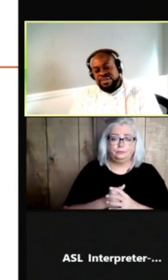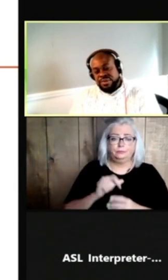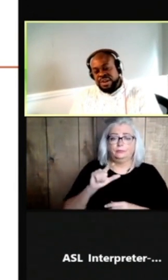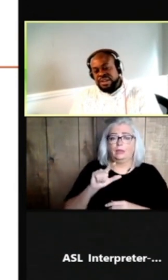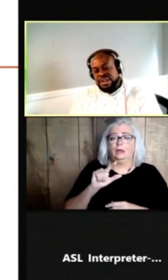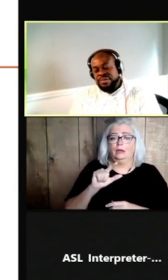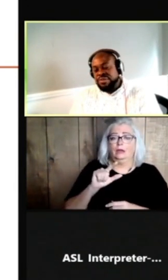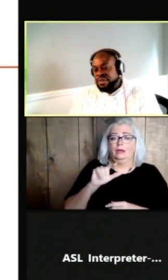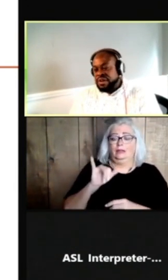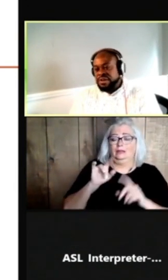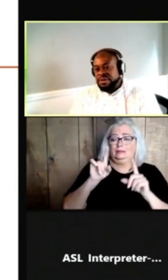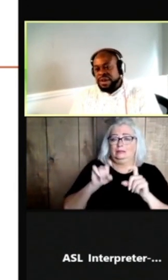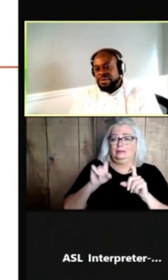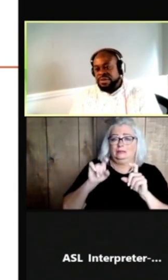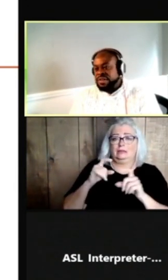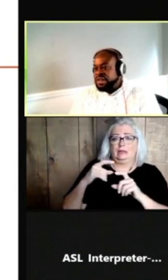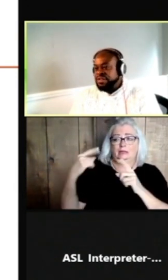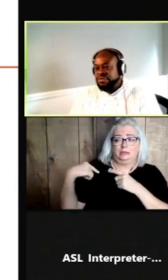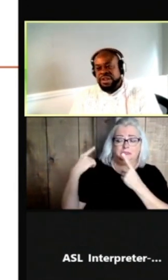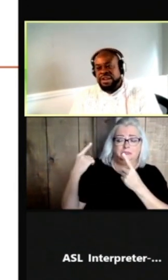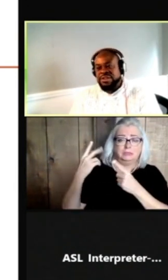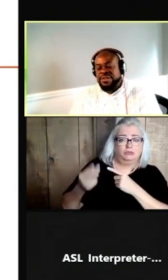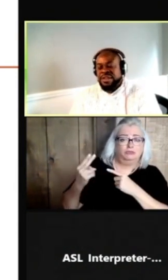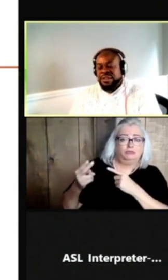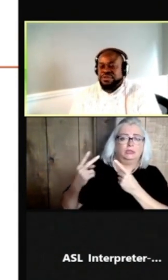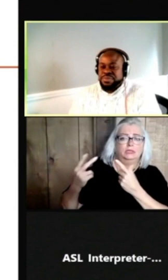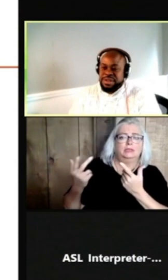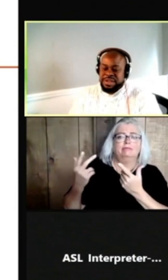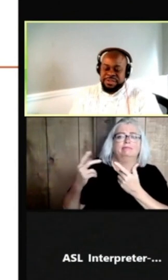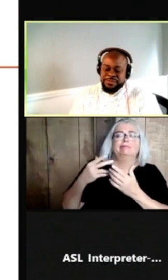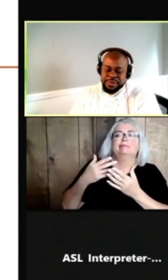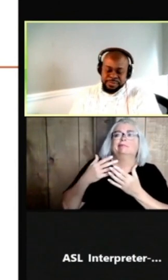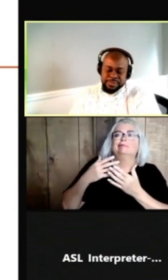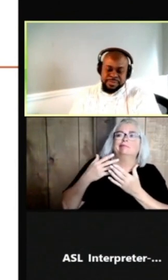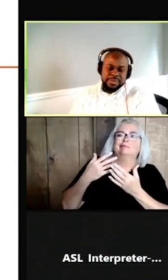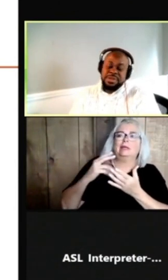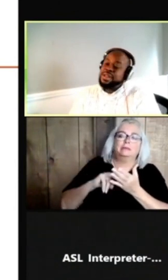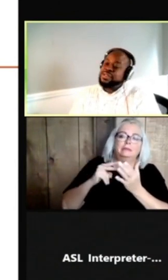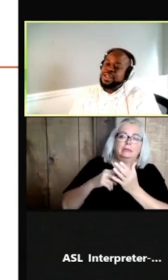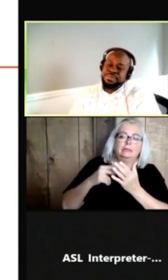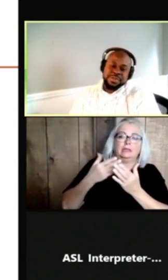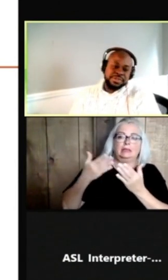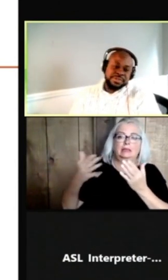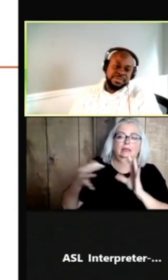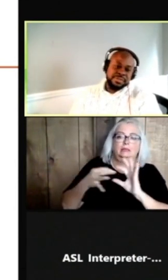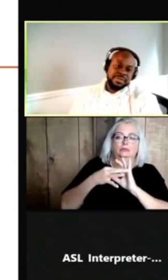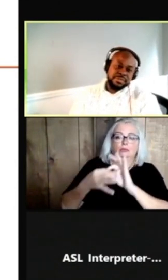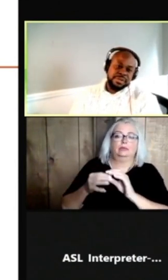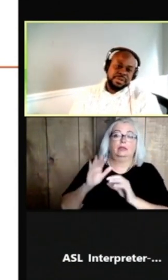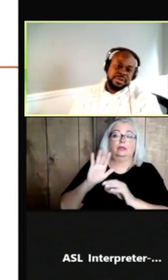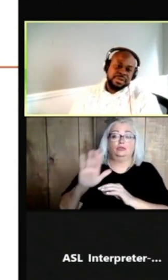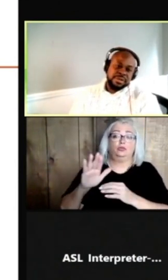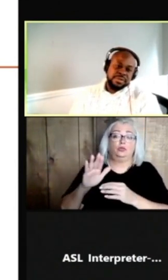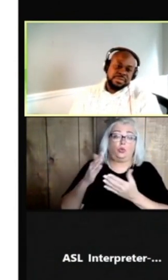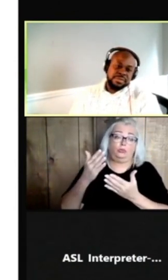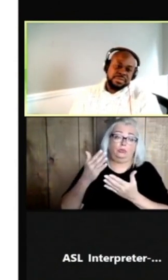that historically we're talking about are things related to your eligibility to vote. Next slide, please.